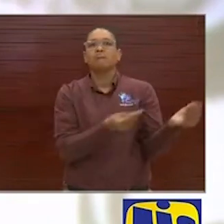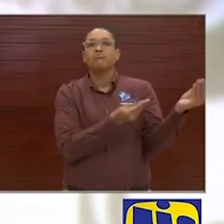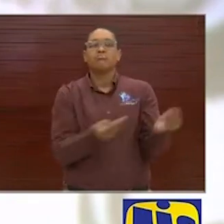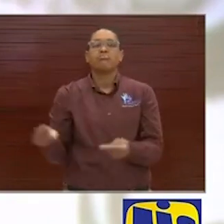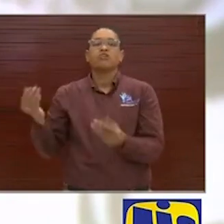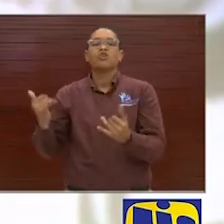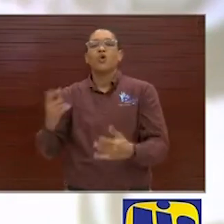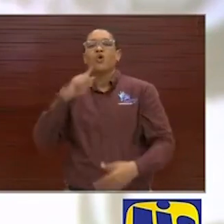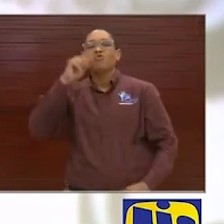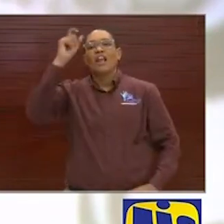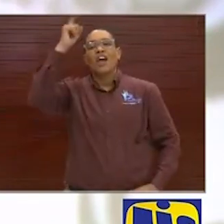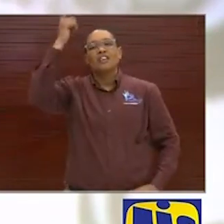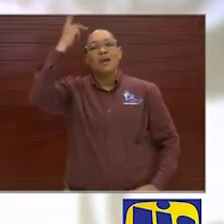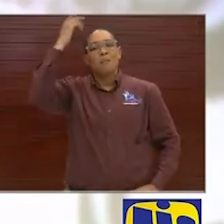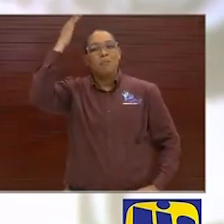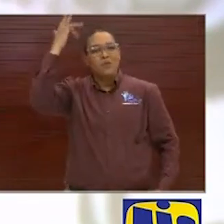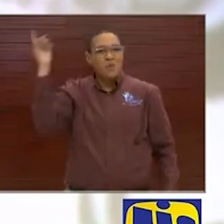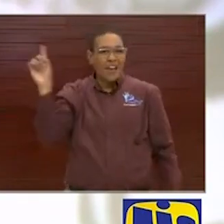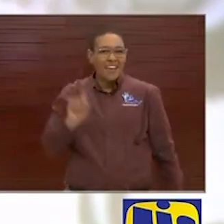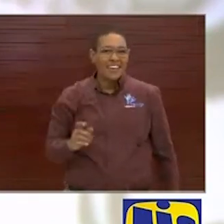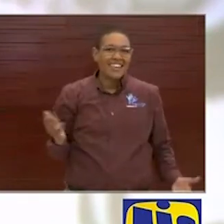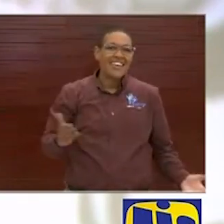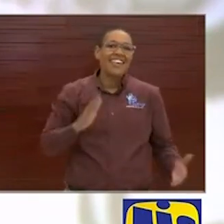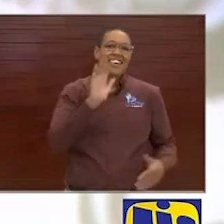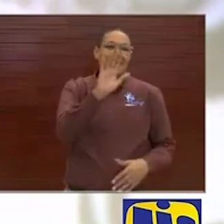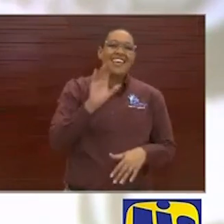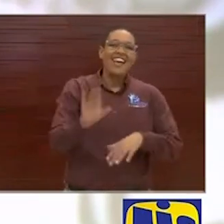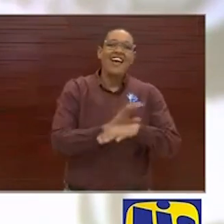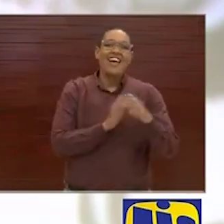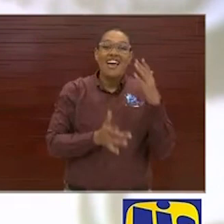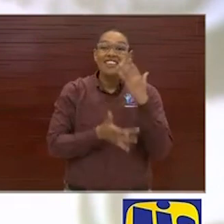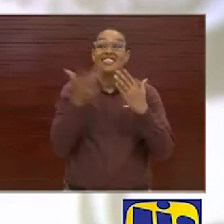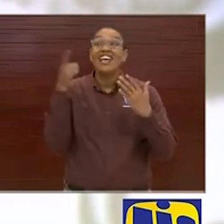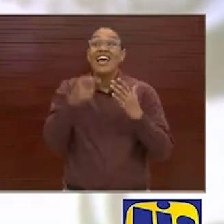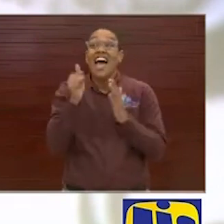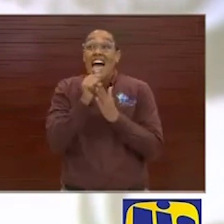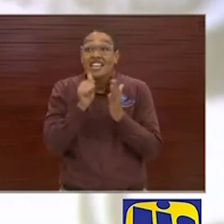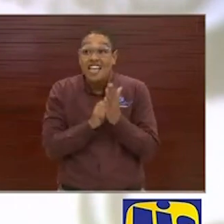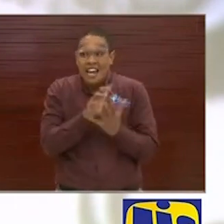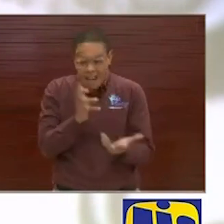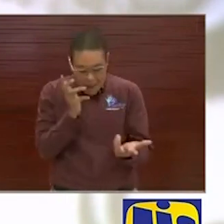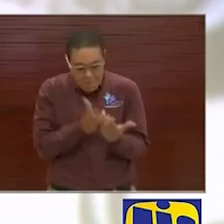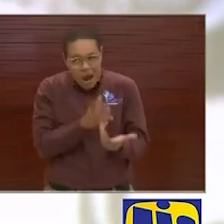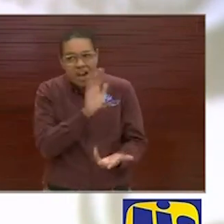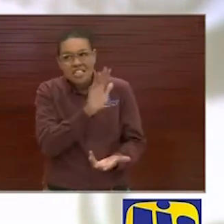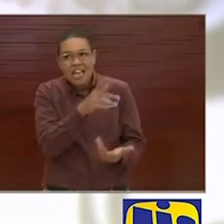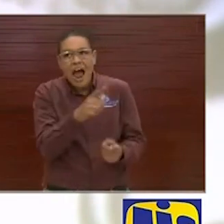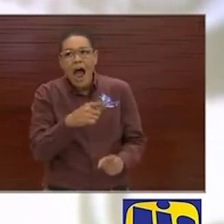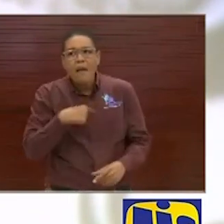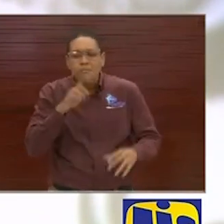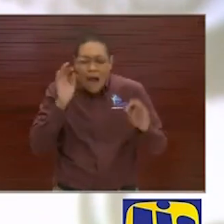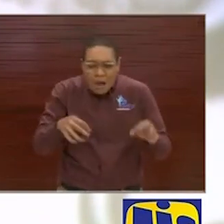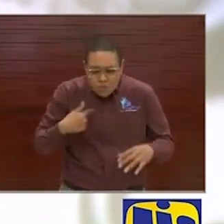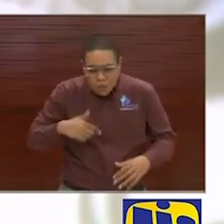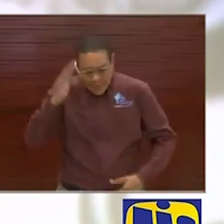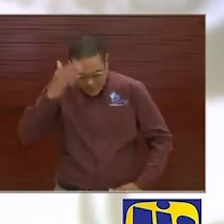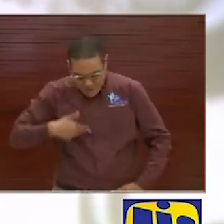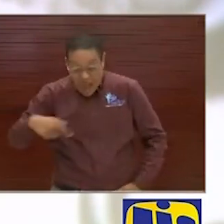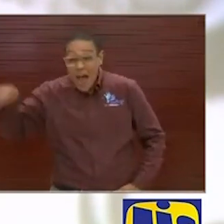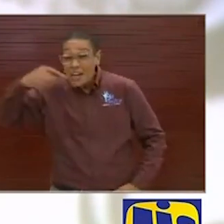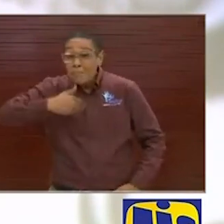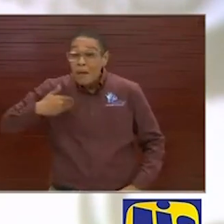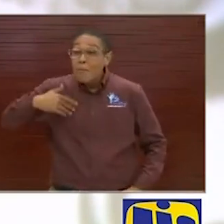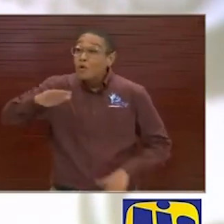know understanding why Prime Minister is here, right? It's his digitization agenda. Absolutely. We invite our diaspora members